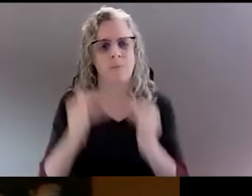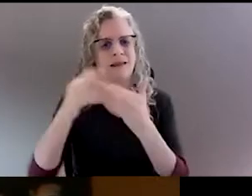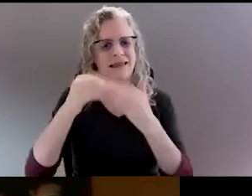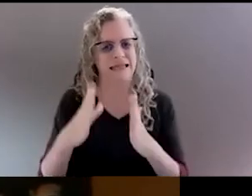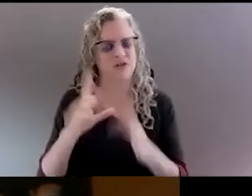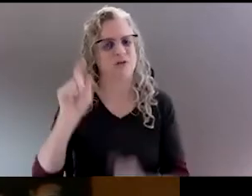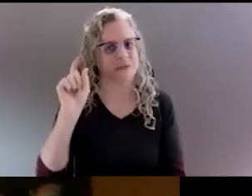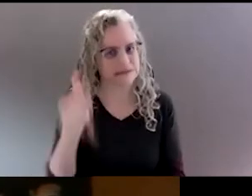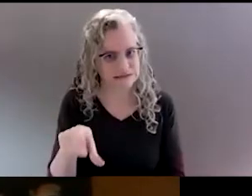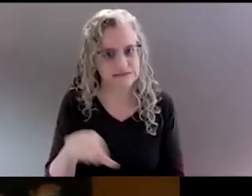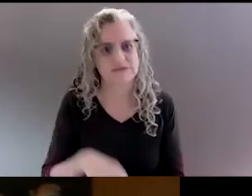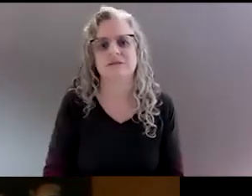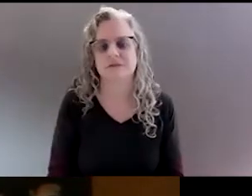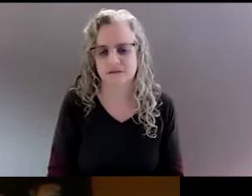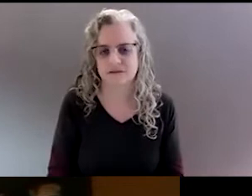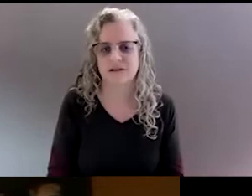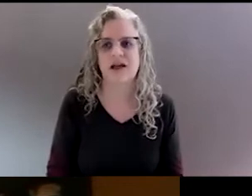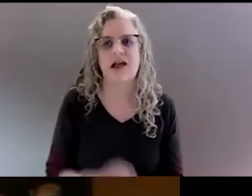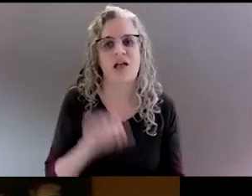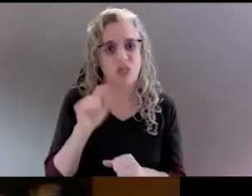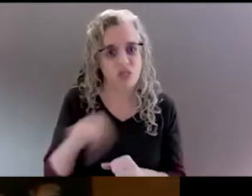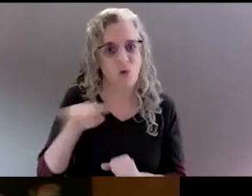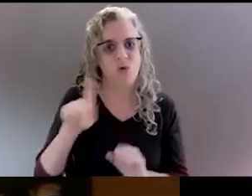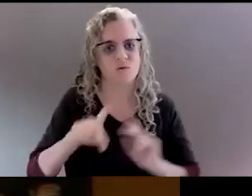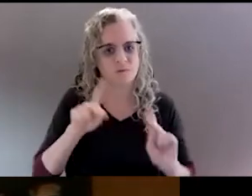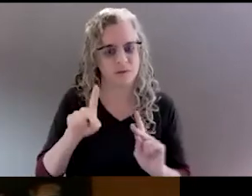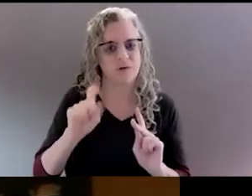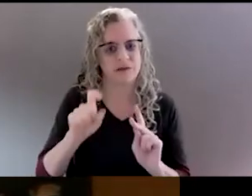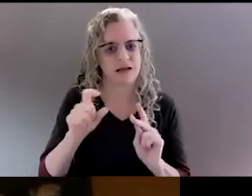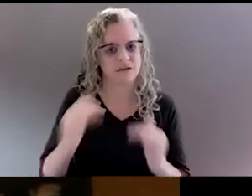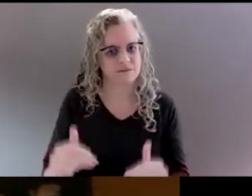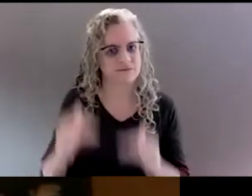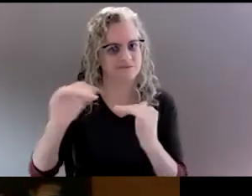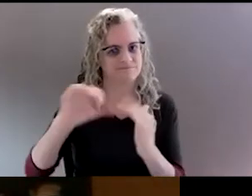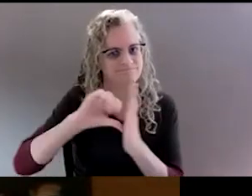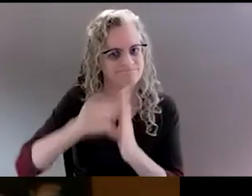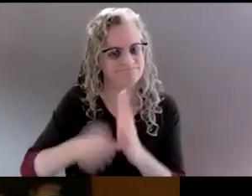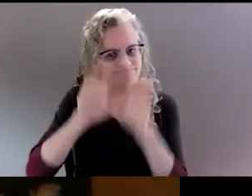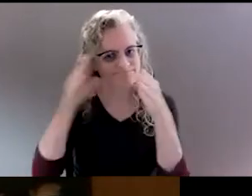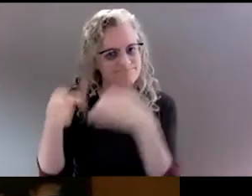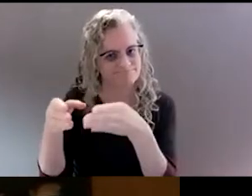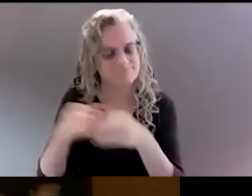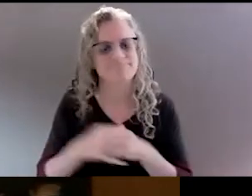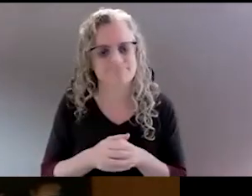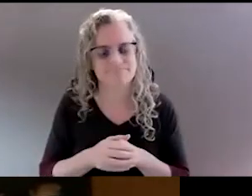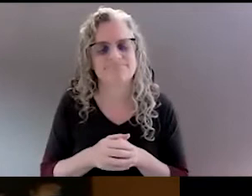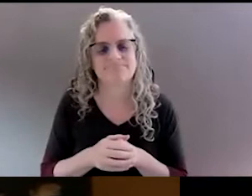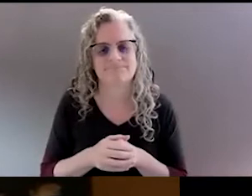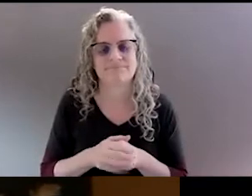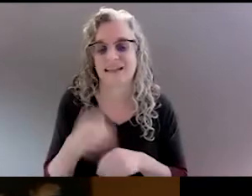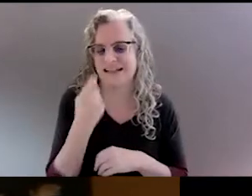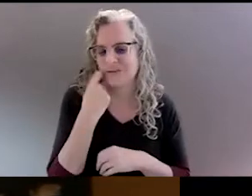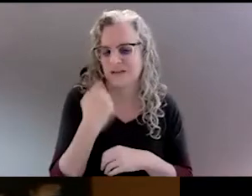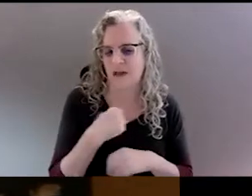the voices that we highlight and center. I just had a conversation the other day, and